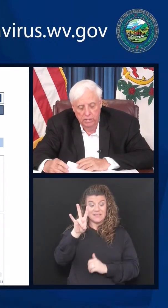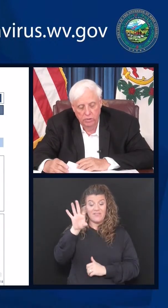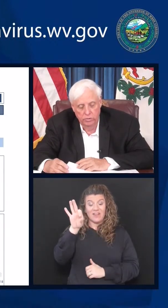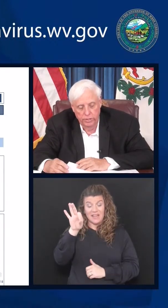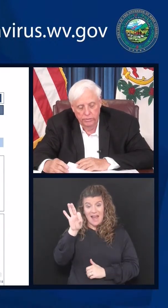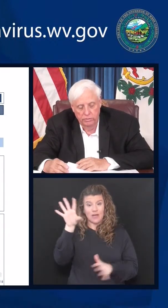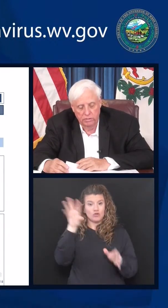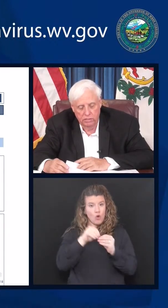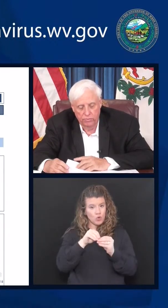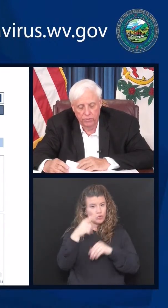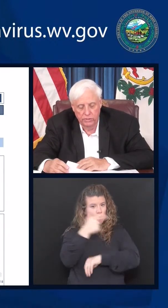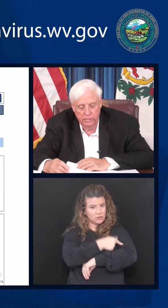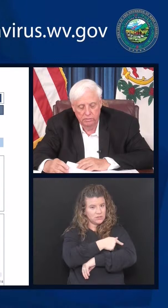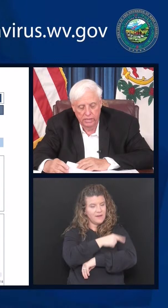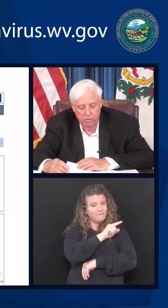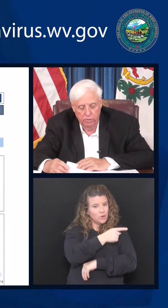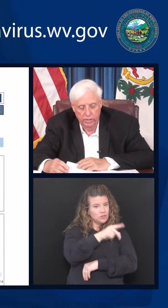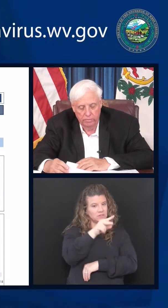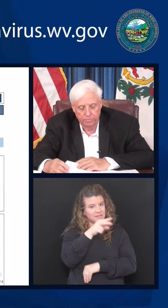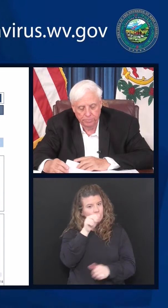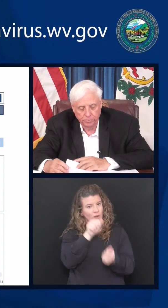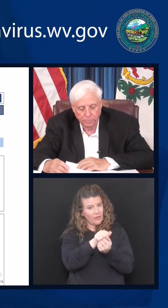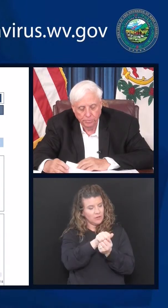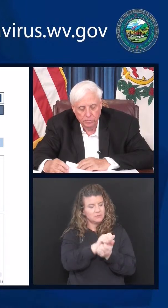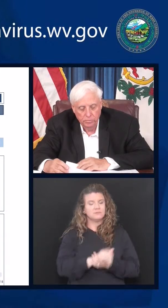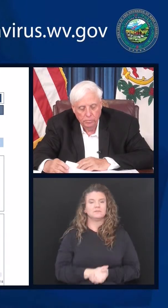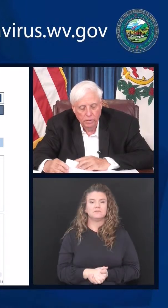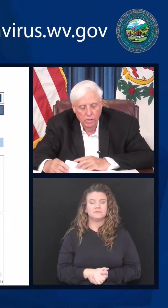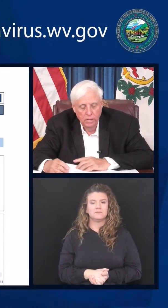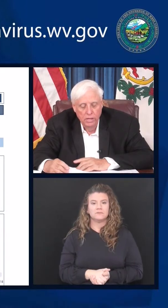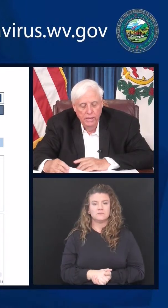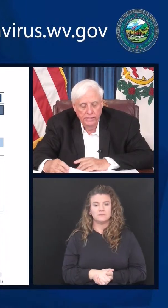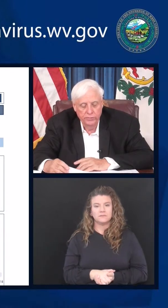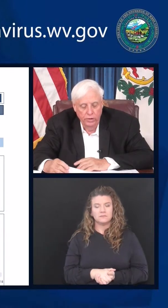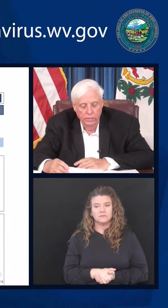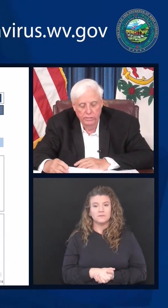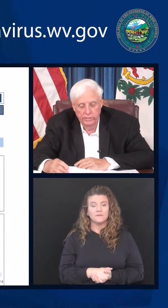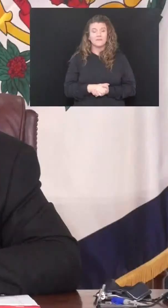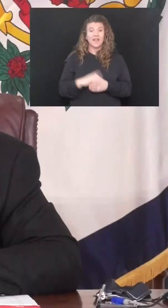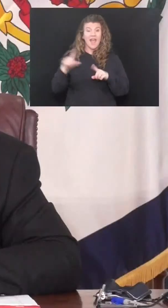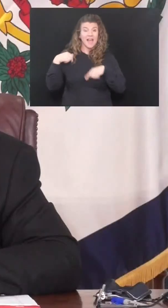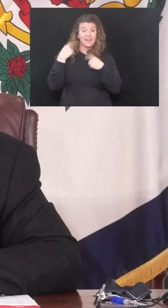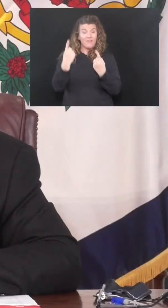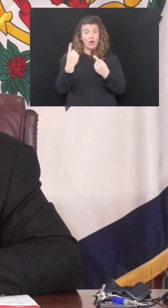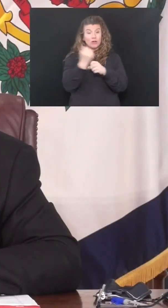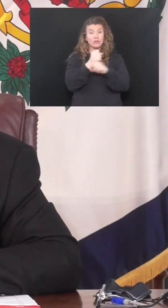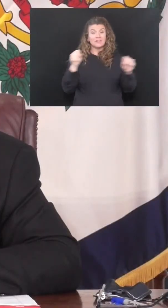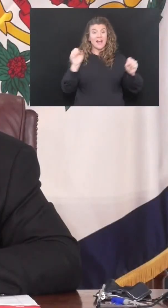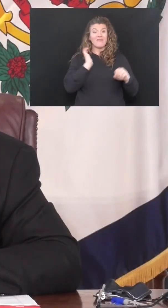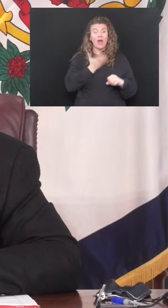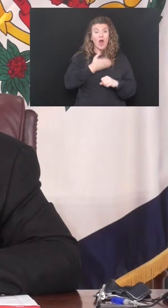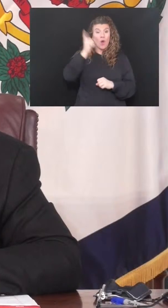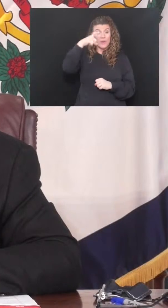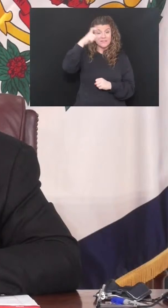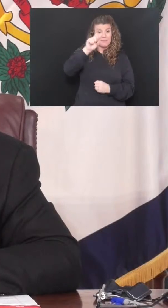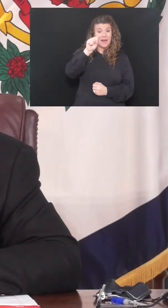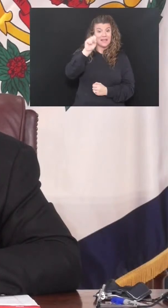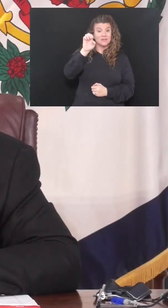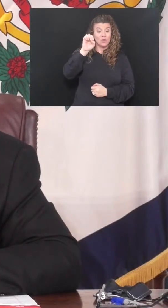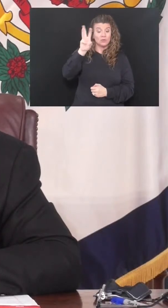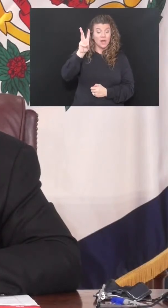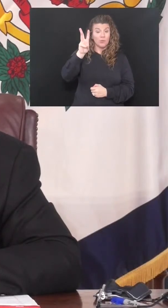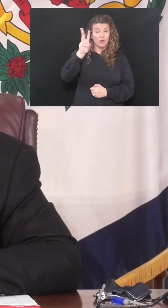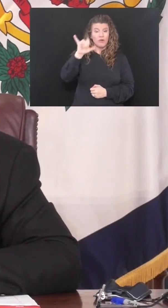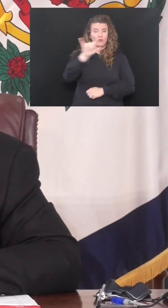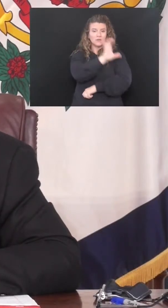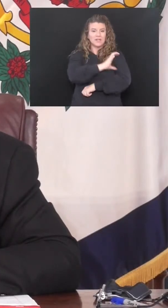1,162,079 total doses. That's first and second round. As far as our saving our wisdom,